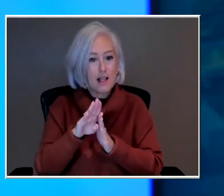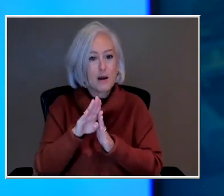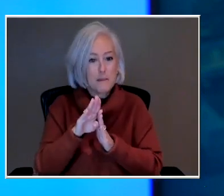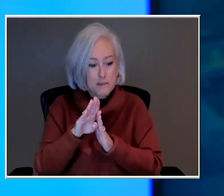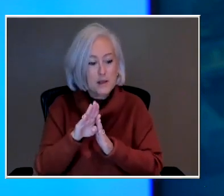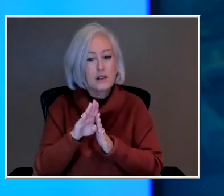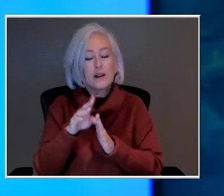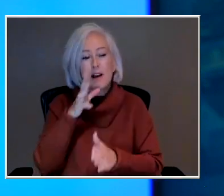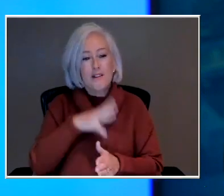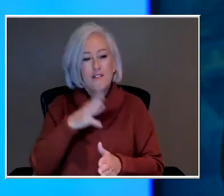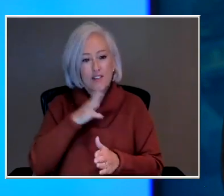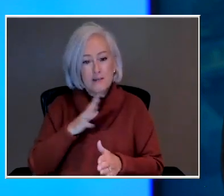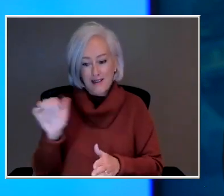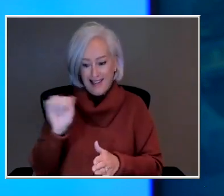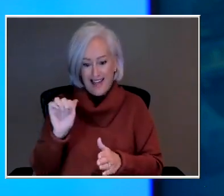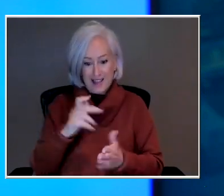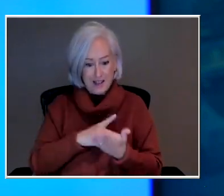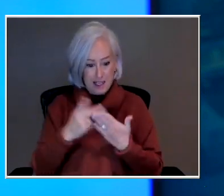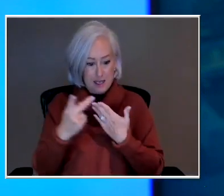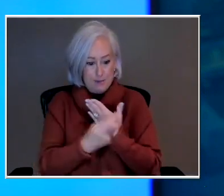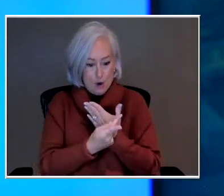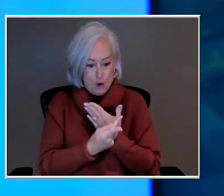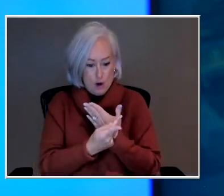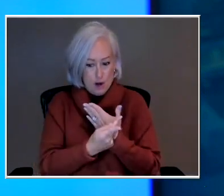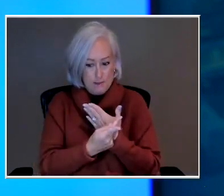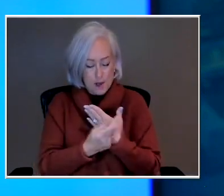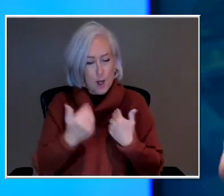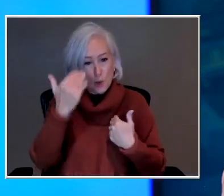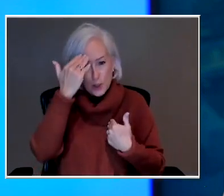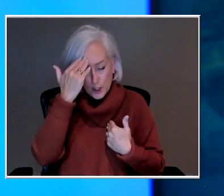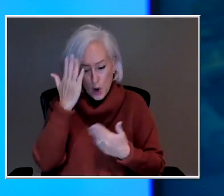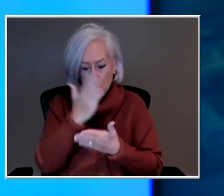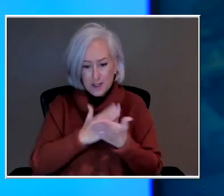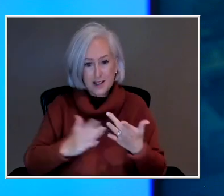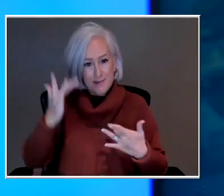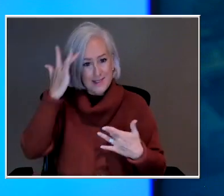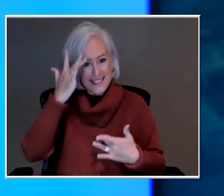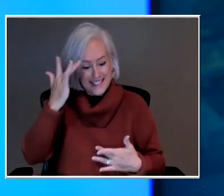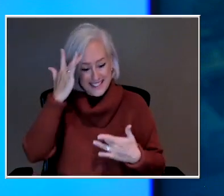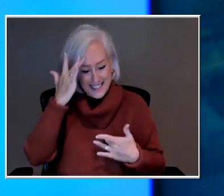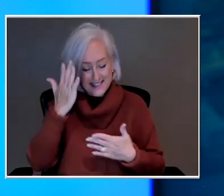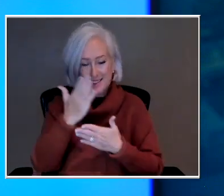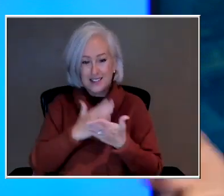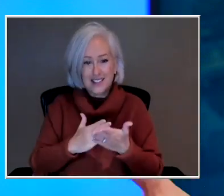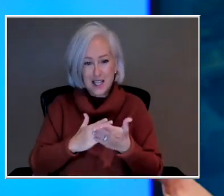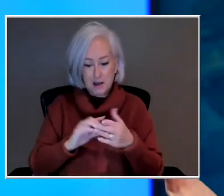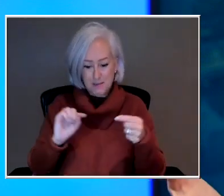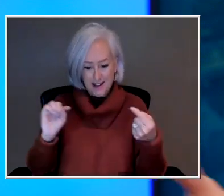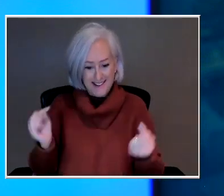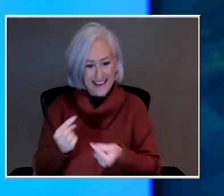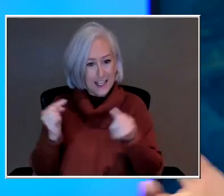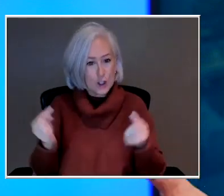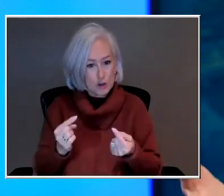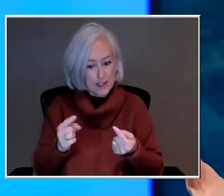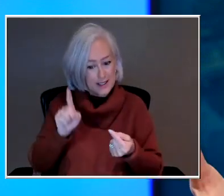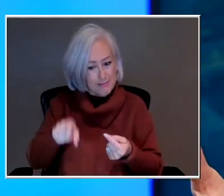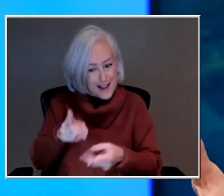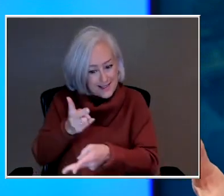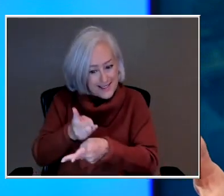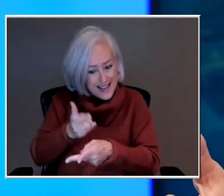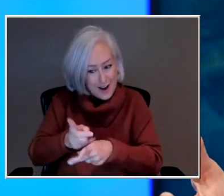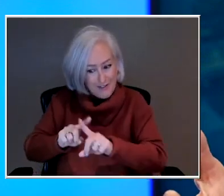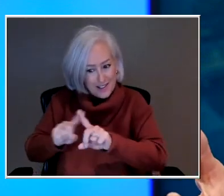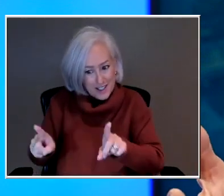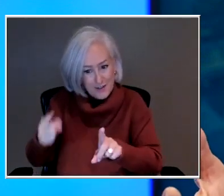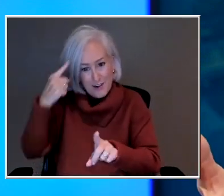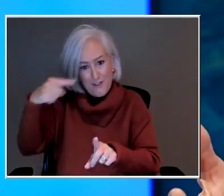female athlete. We know that we have to treat certain diseases and certain injuries and other conditions differently in the female, and we need to make sure